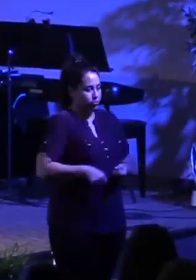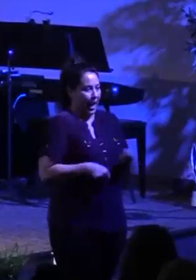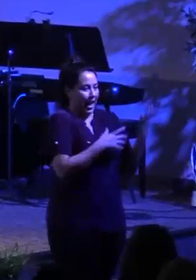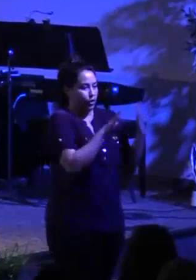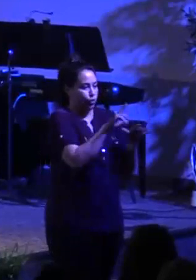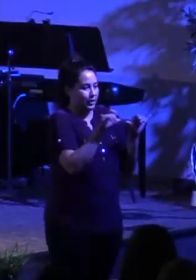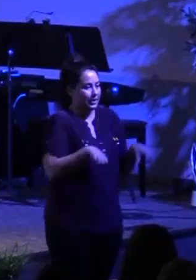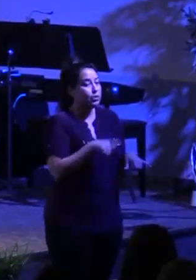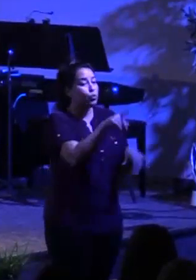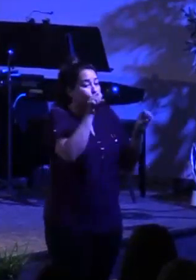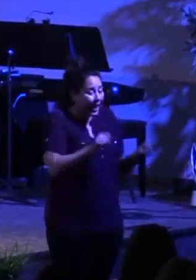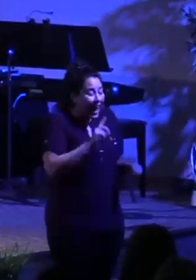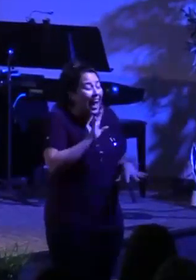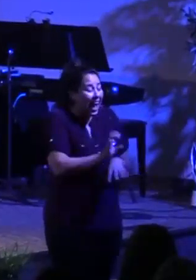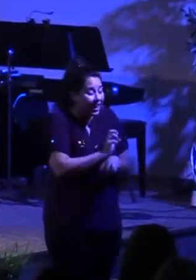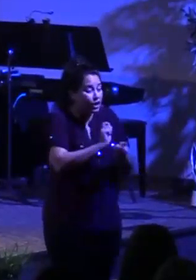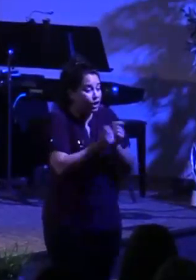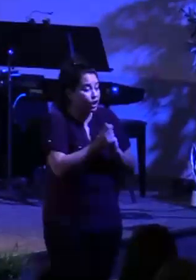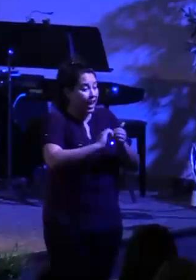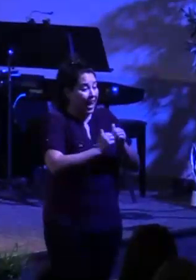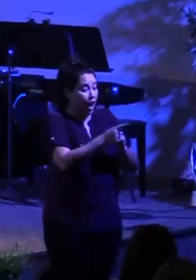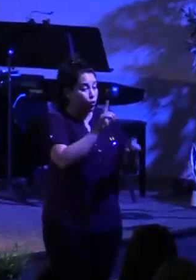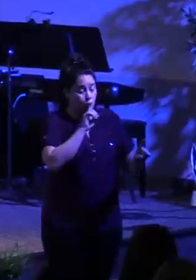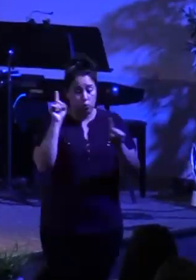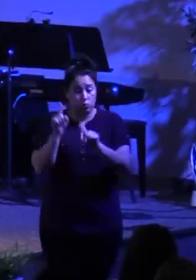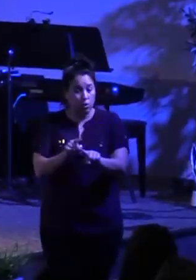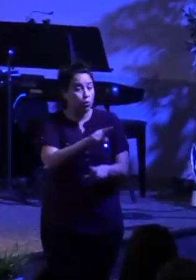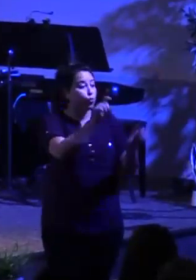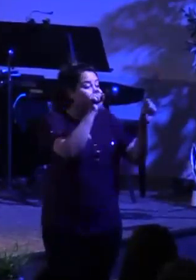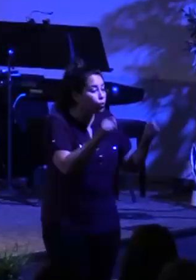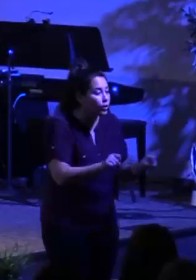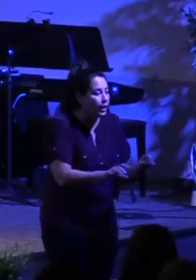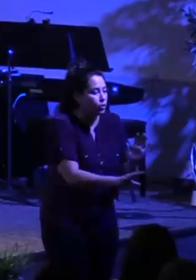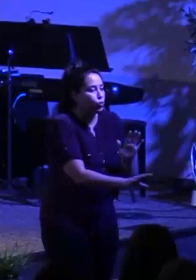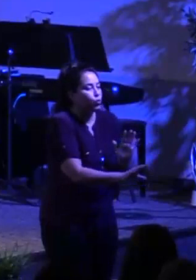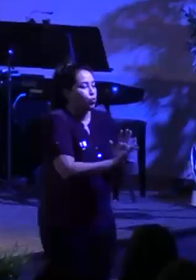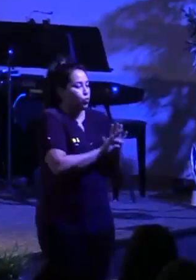how you respond. You can choose a different action